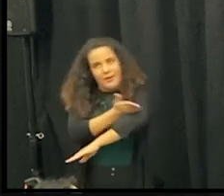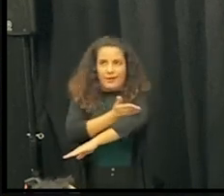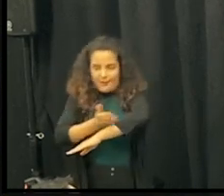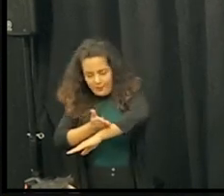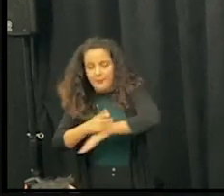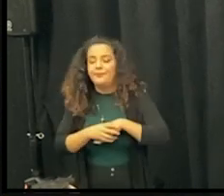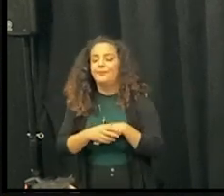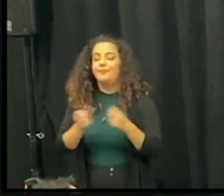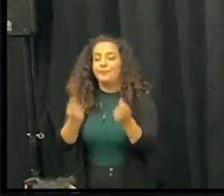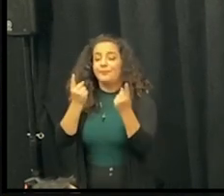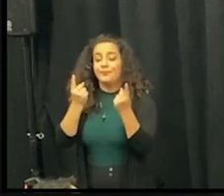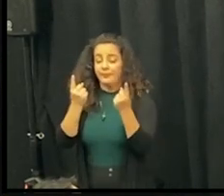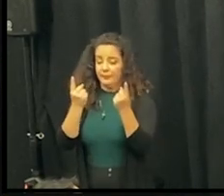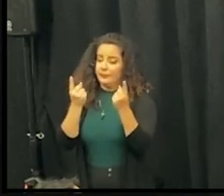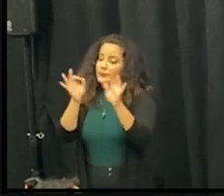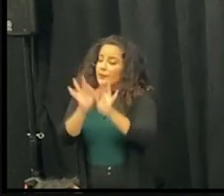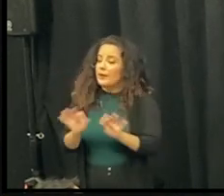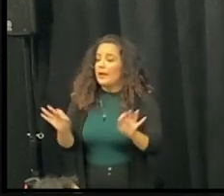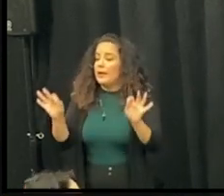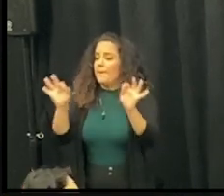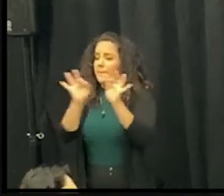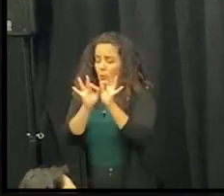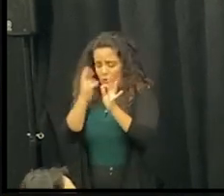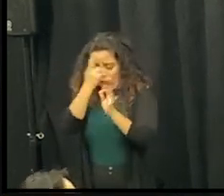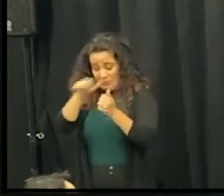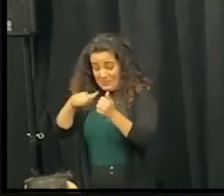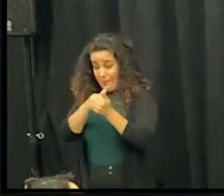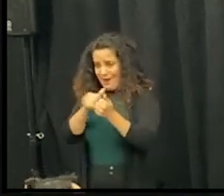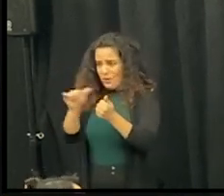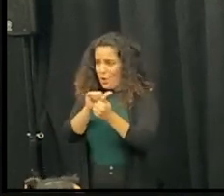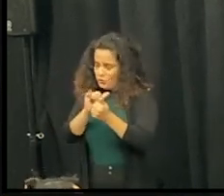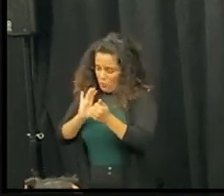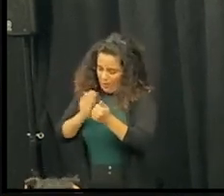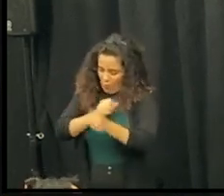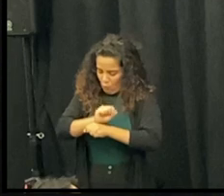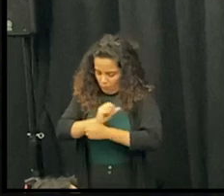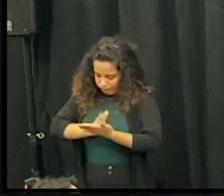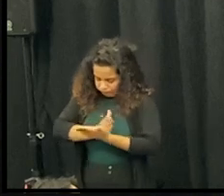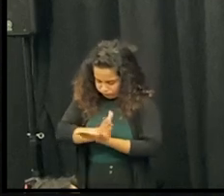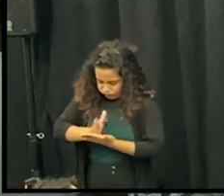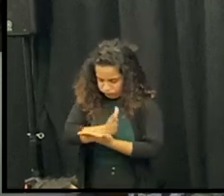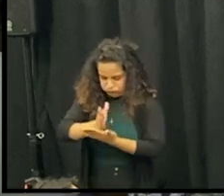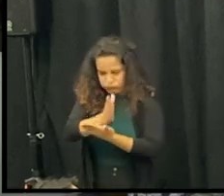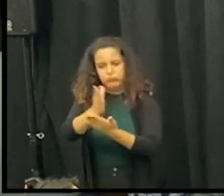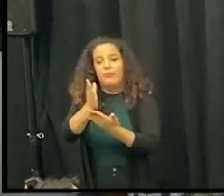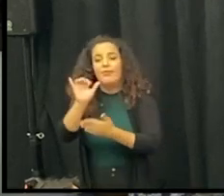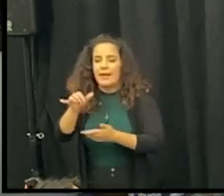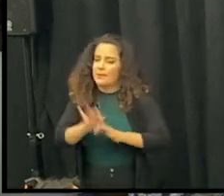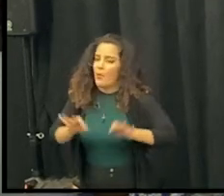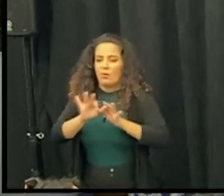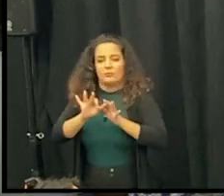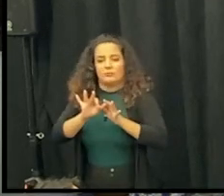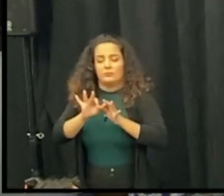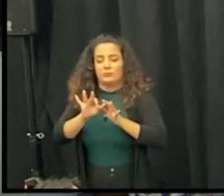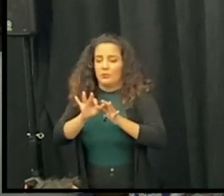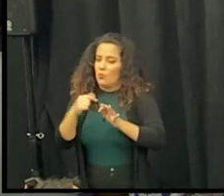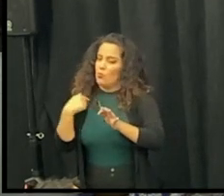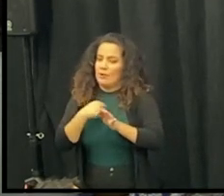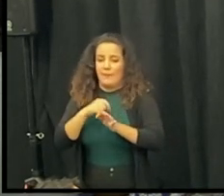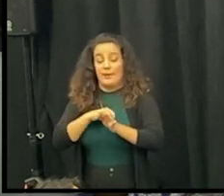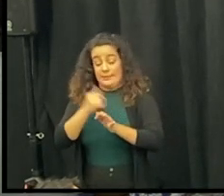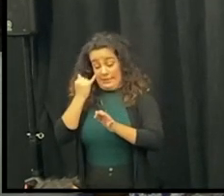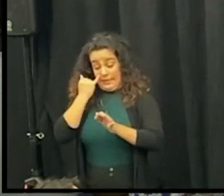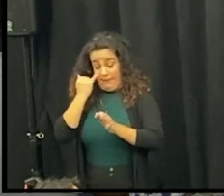it's about the intentionality and the perseverance that we put into those moments, those backlash. It's standing up for your community. It's